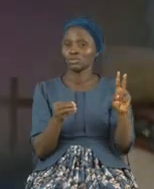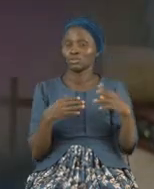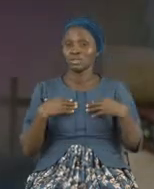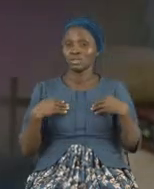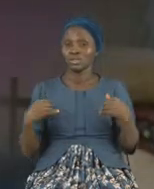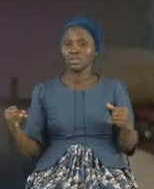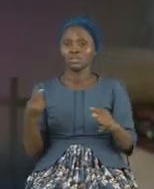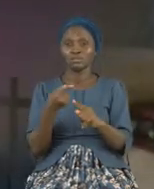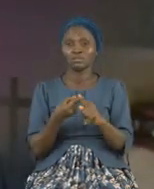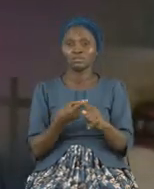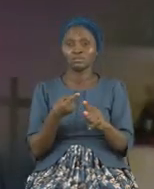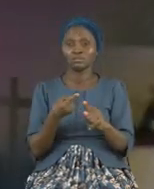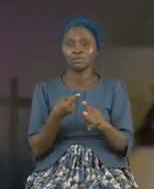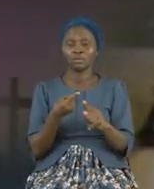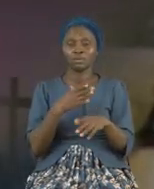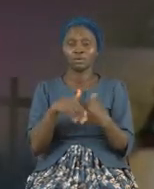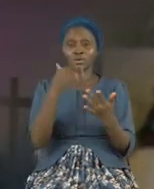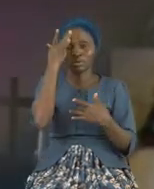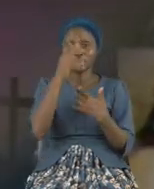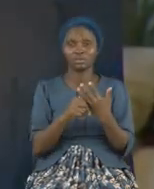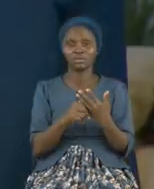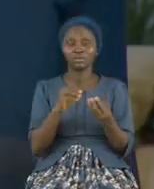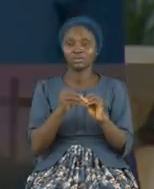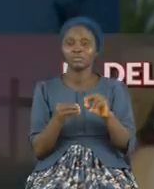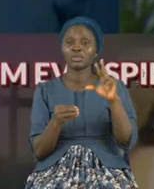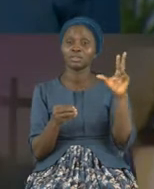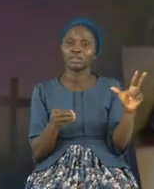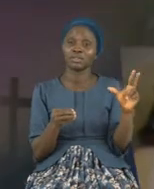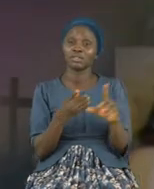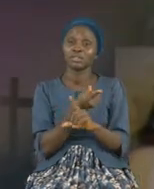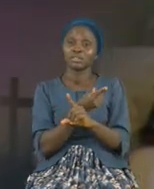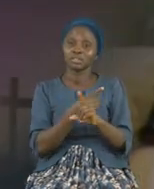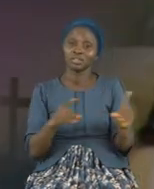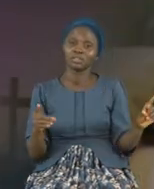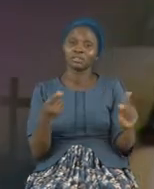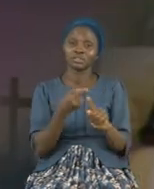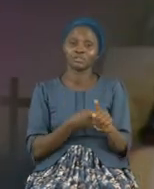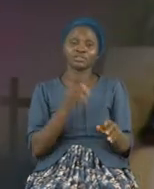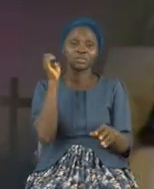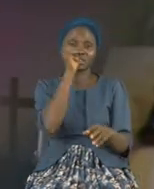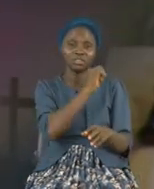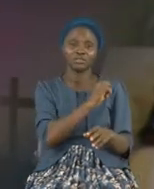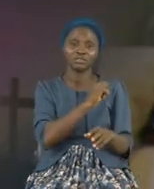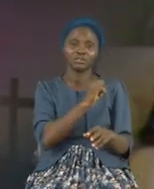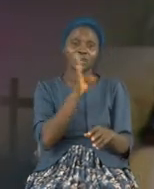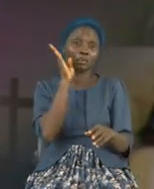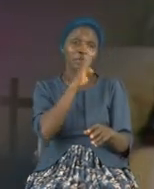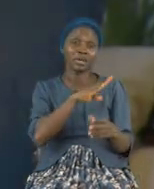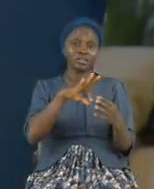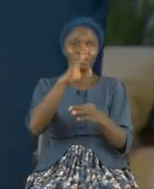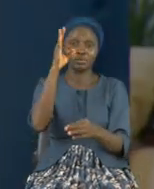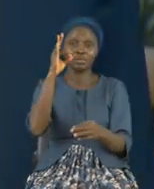of all sicknesses. Number three, deliverance from evil spirit. All in